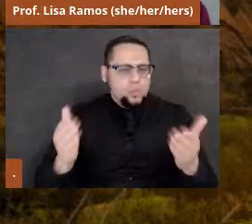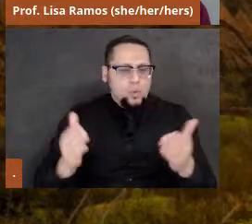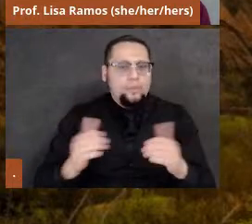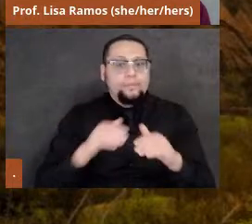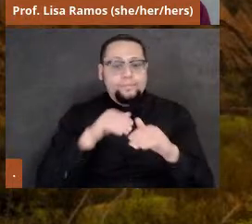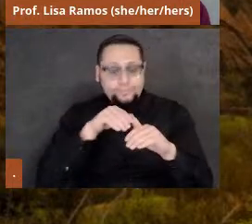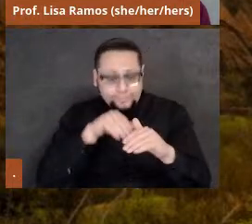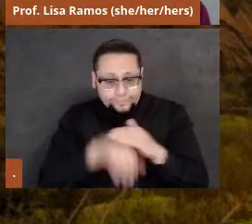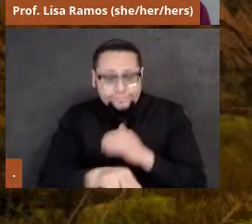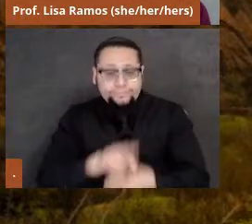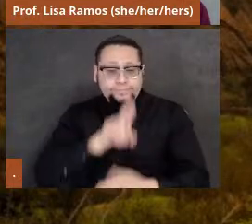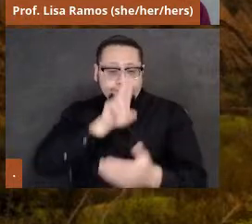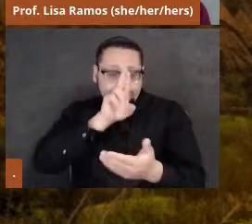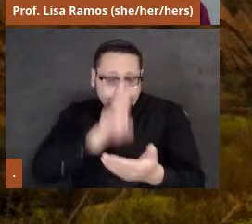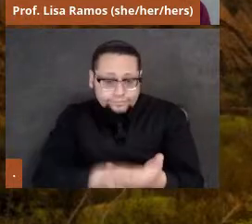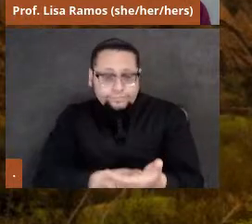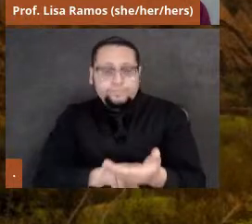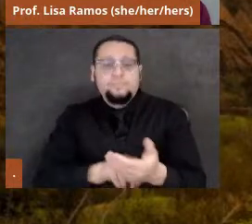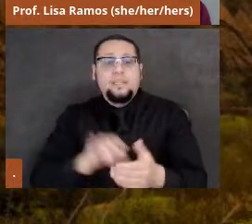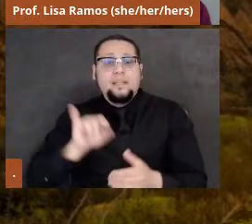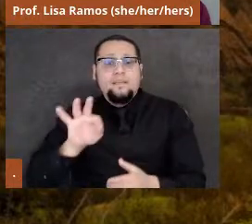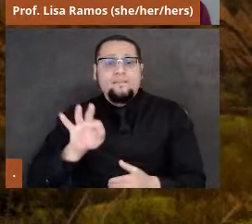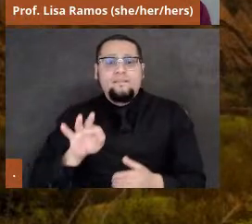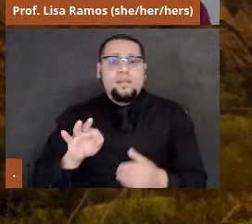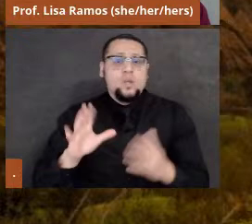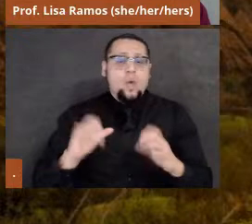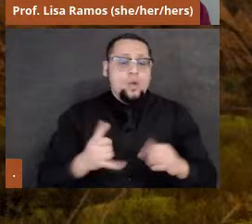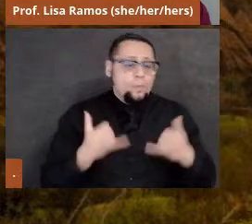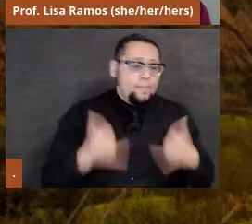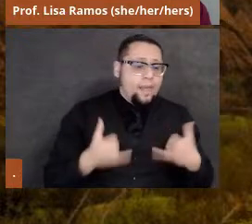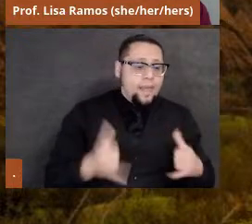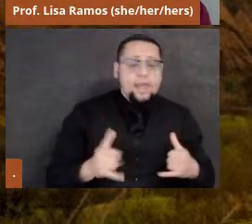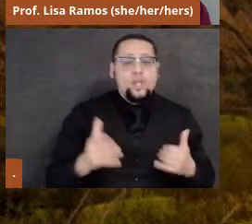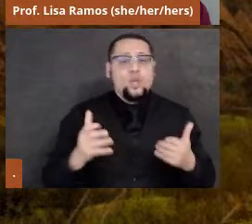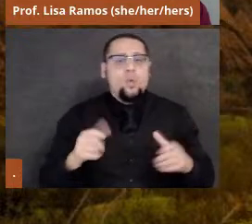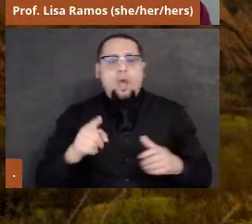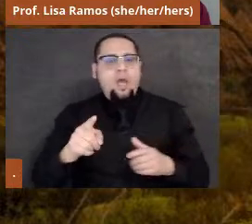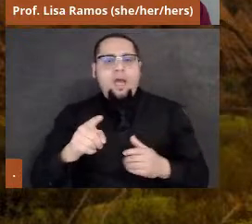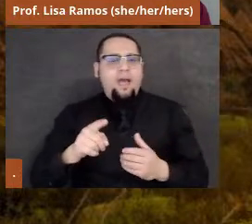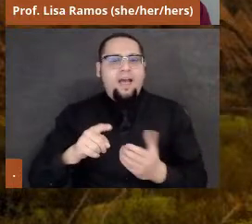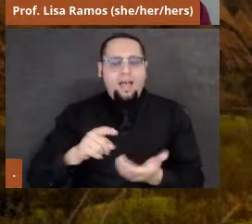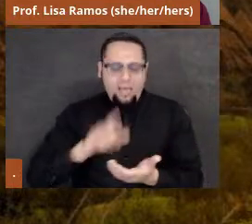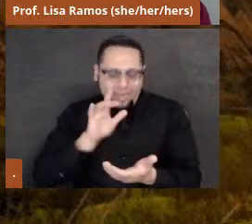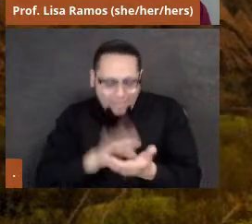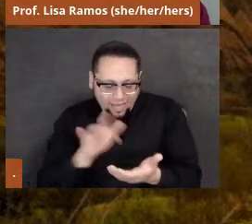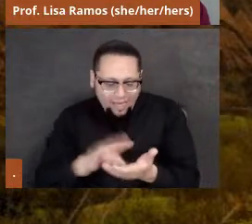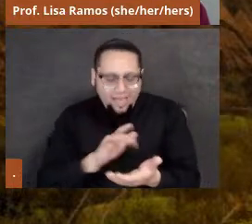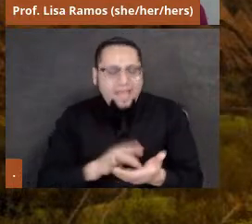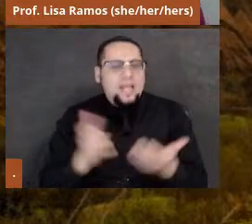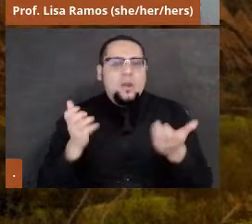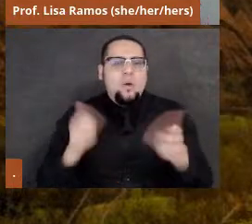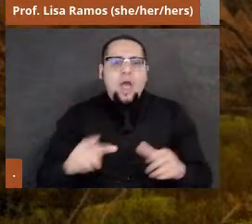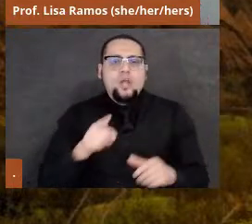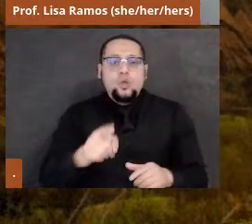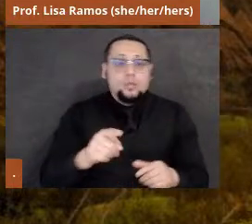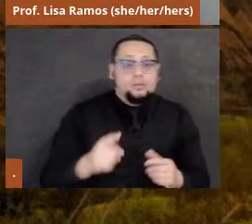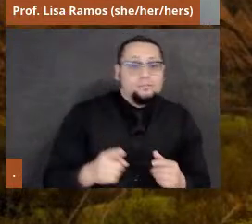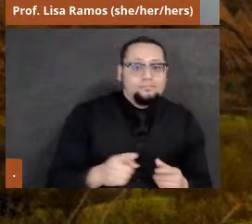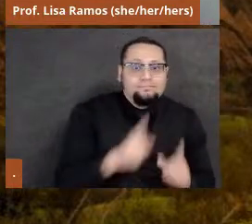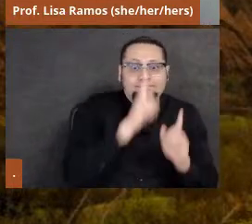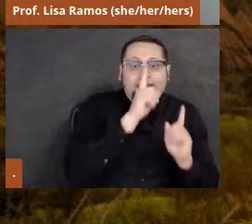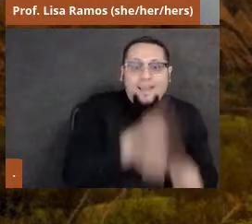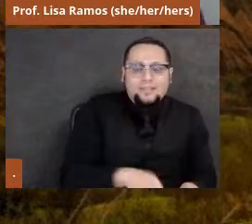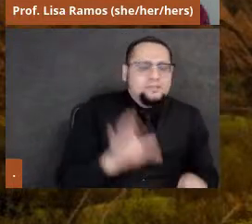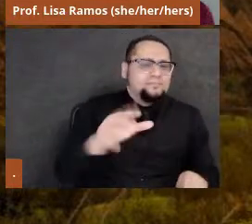sign on. And if you just want to play along, if you don't want to do it through Kahoot, feel free to, no pressure. So I'm just going to wait